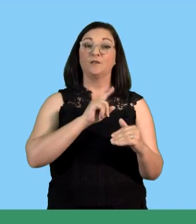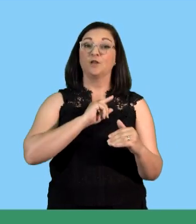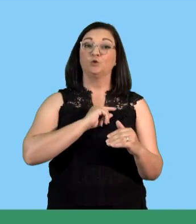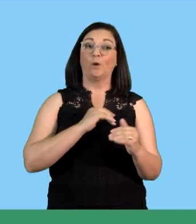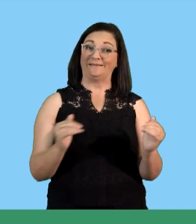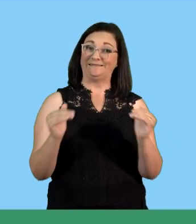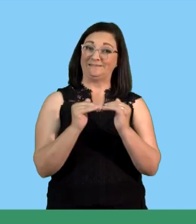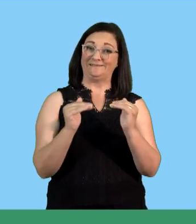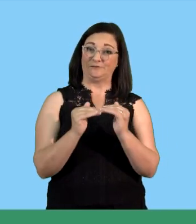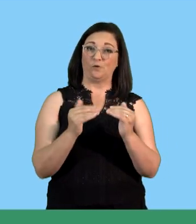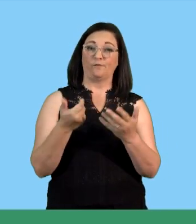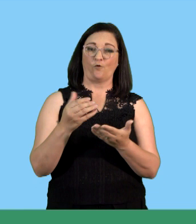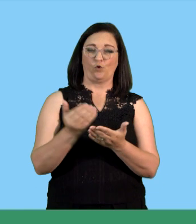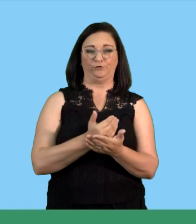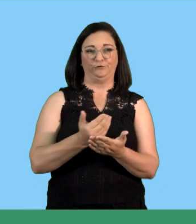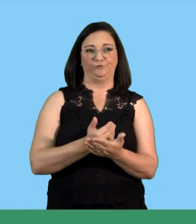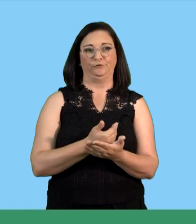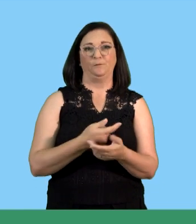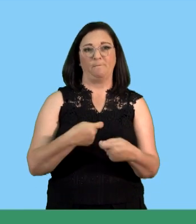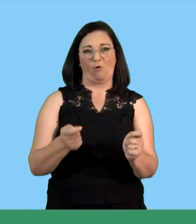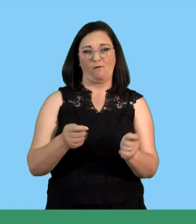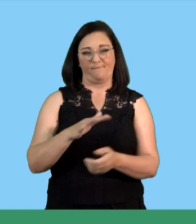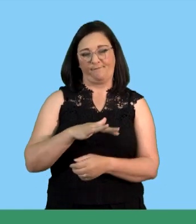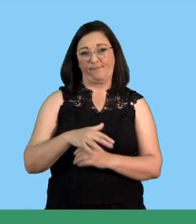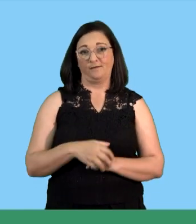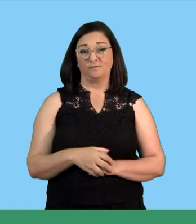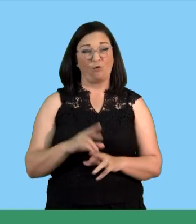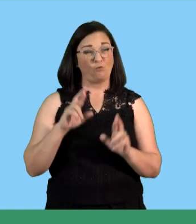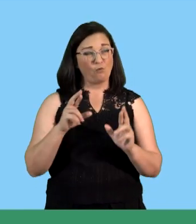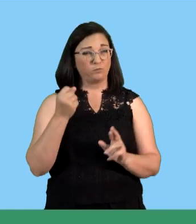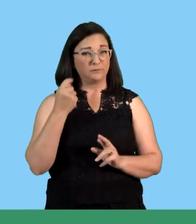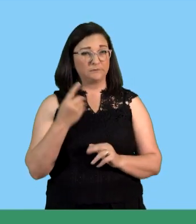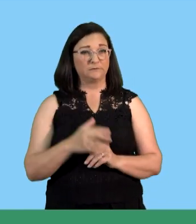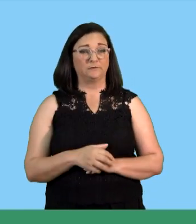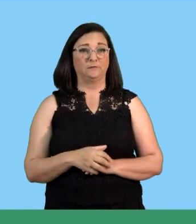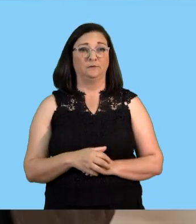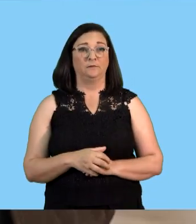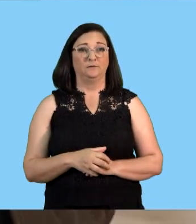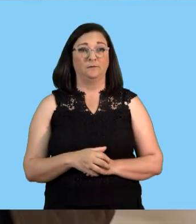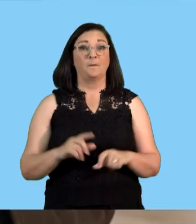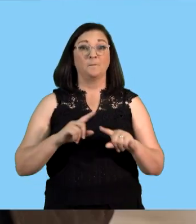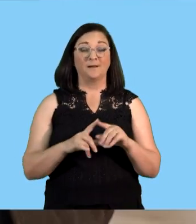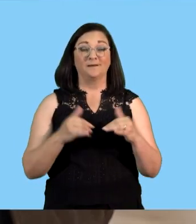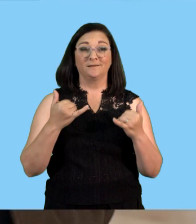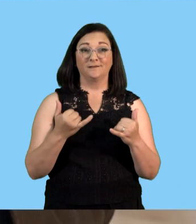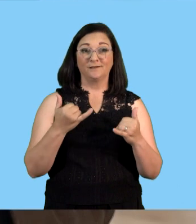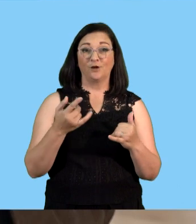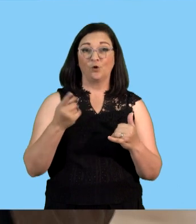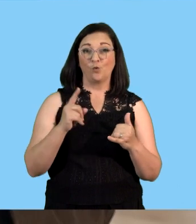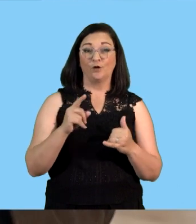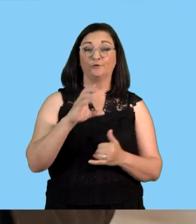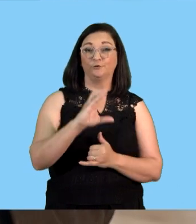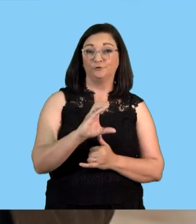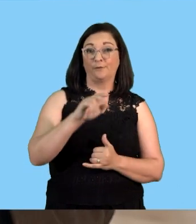is the right to equality in the consumer marketplace. I hope you understand the rights according to